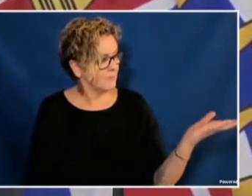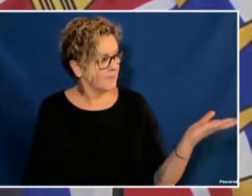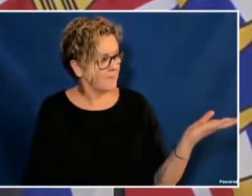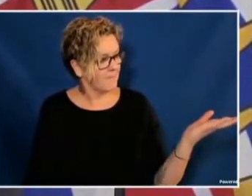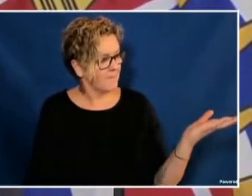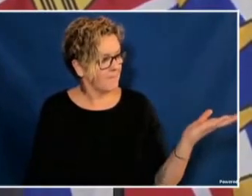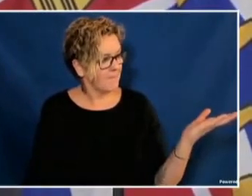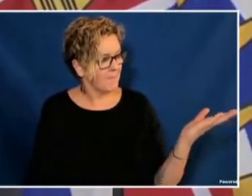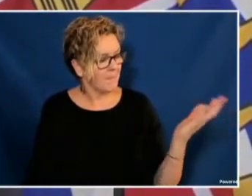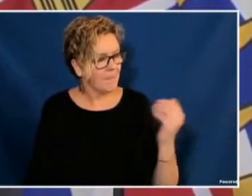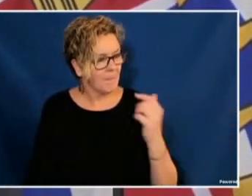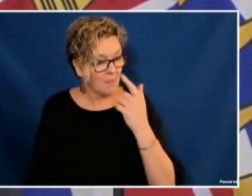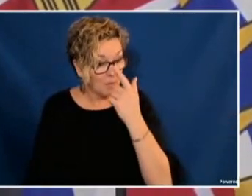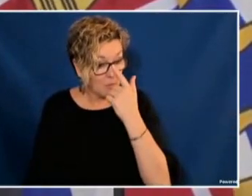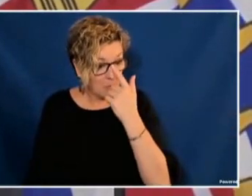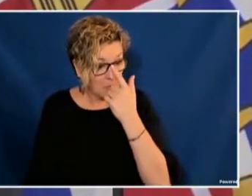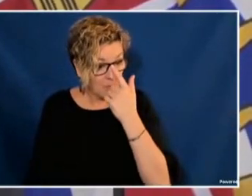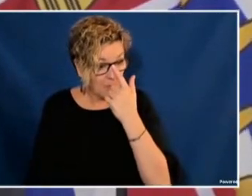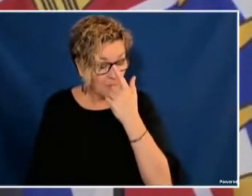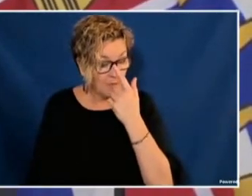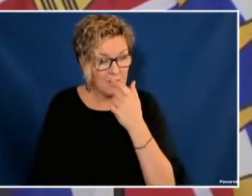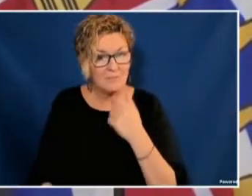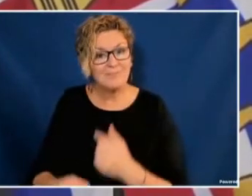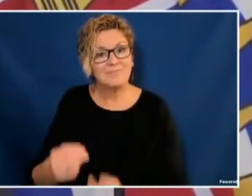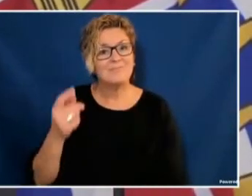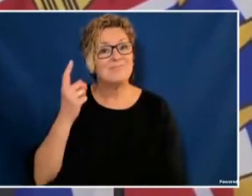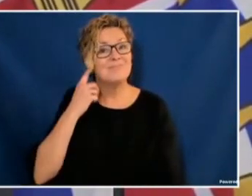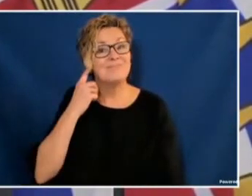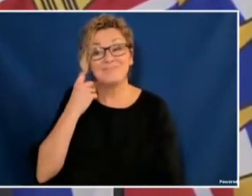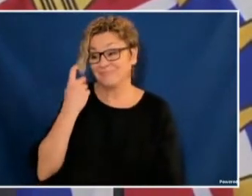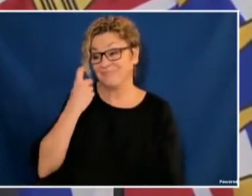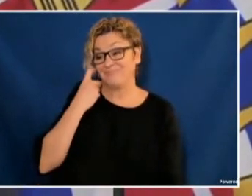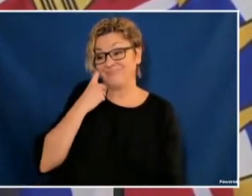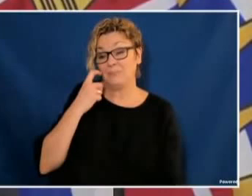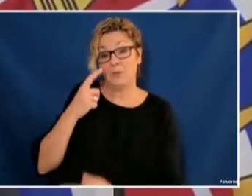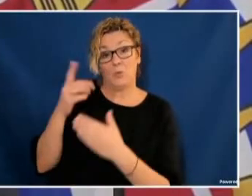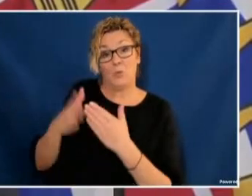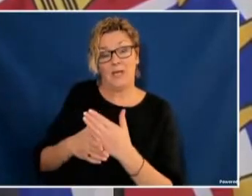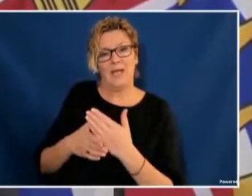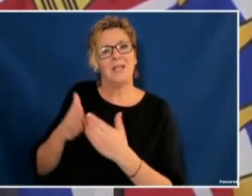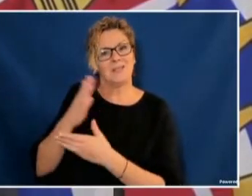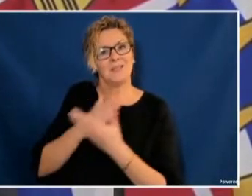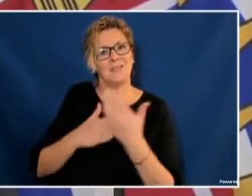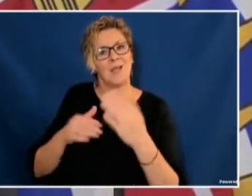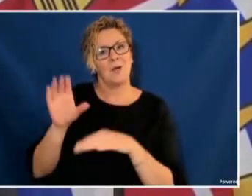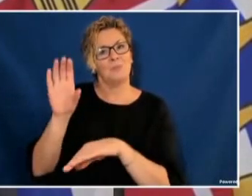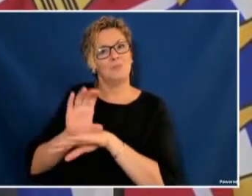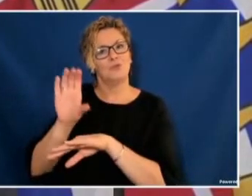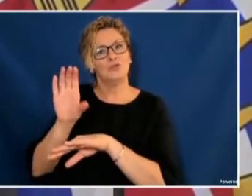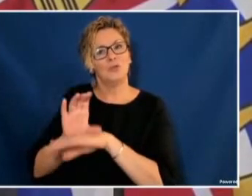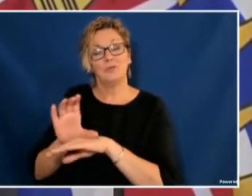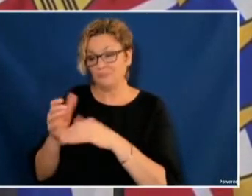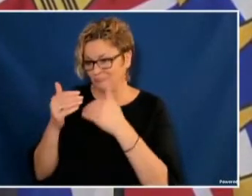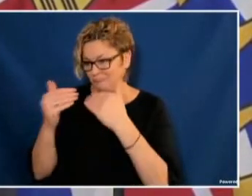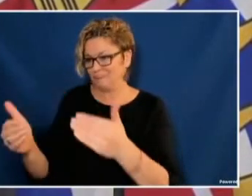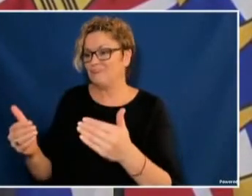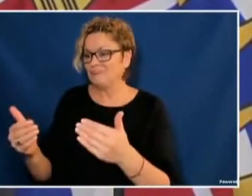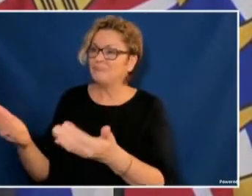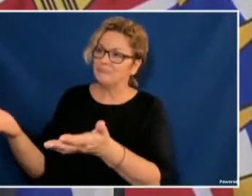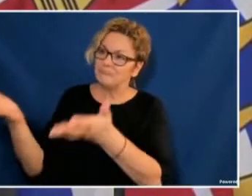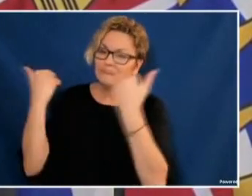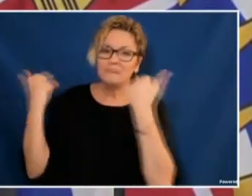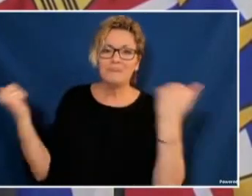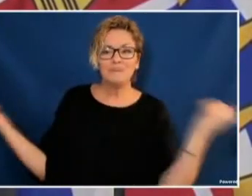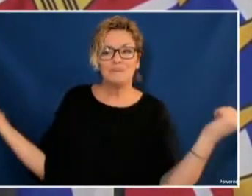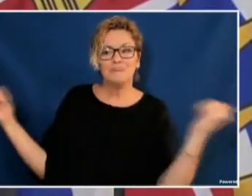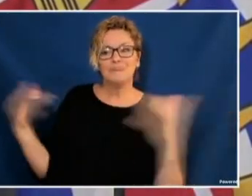vast majority of people that are doing what we need them to do right now, and to support them in continuing to do that, and thank